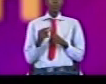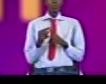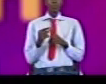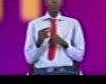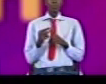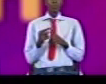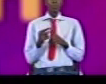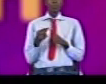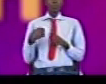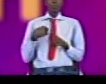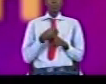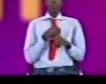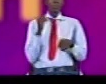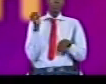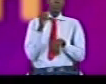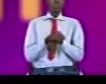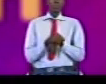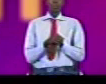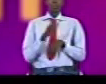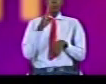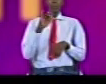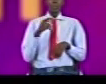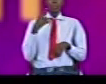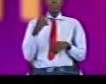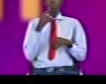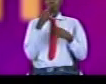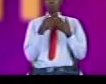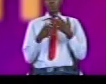We overcome by the blood of the Lamb.